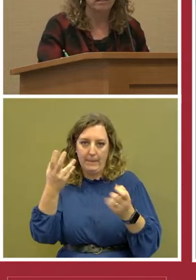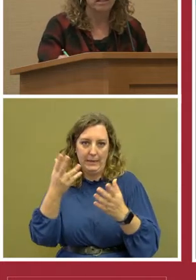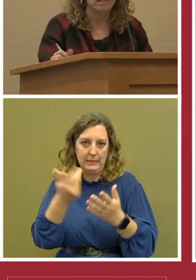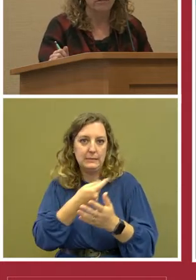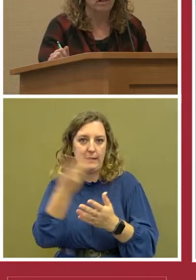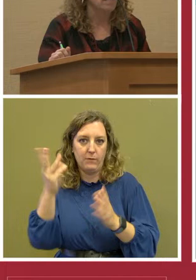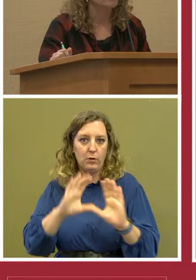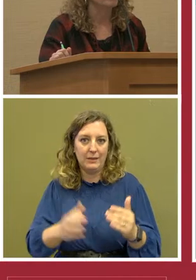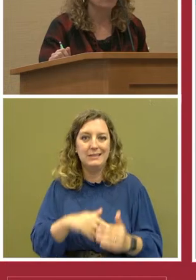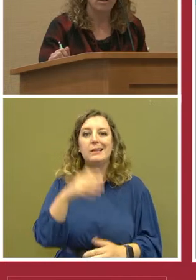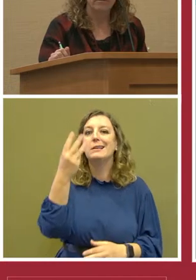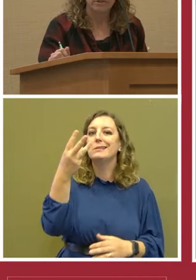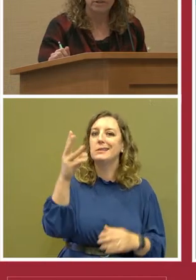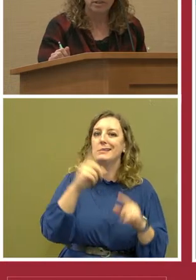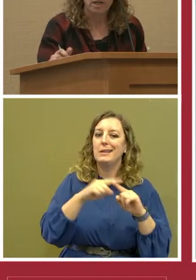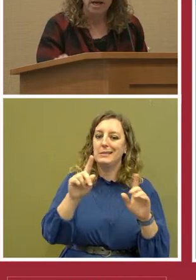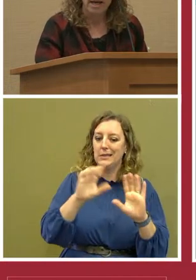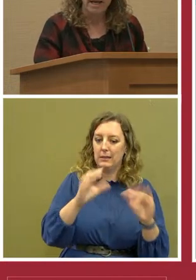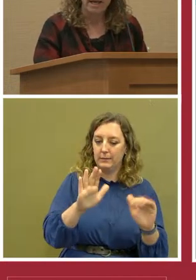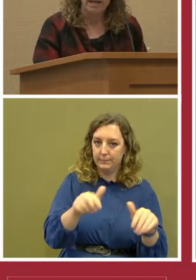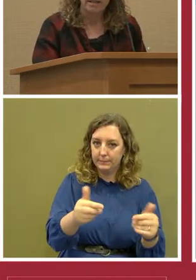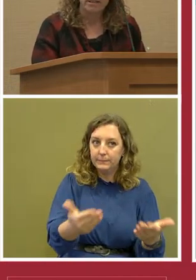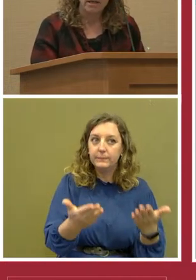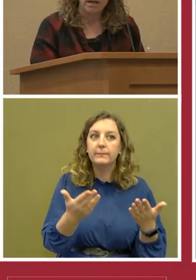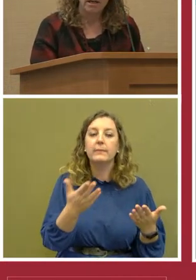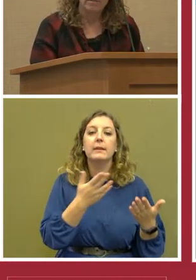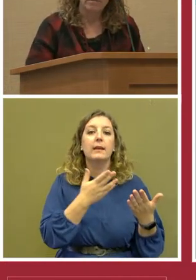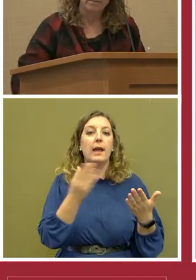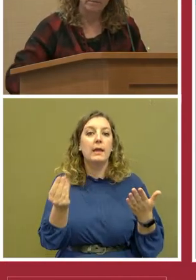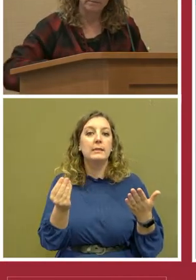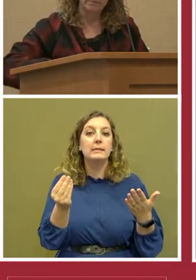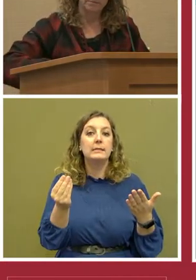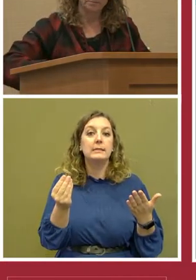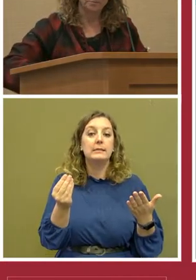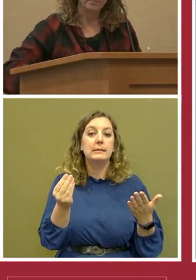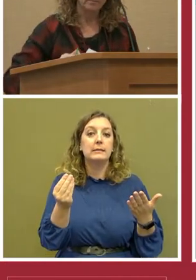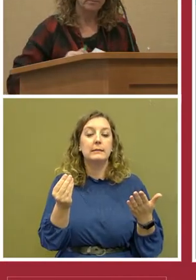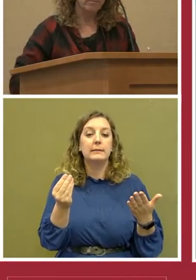was 16 different classes that were offered. And